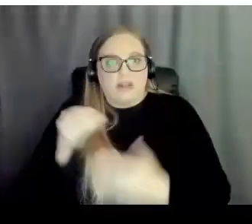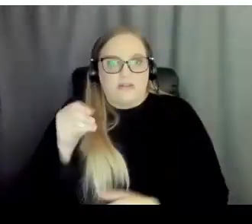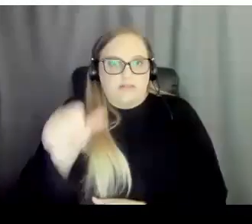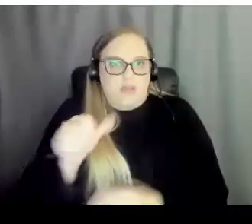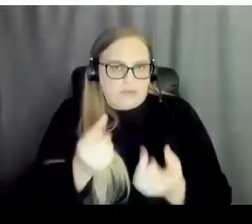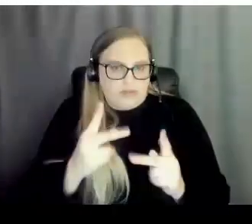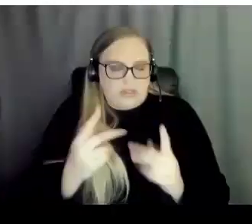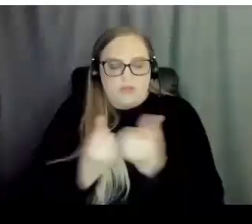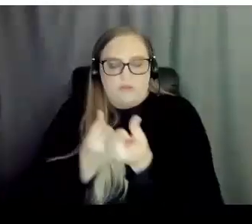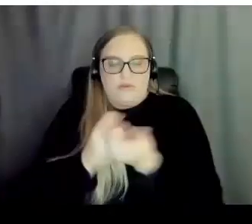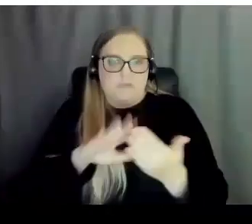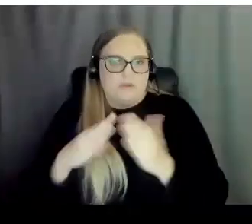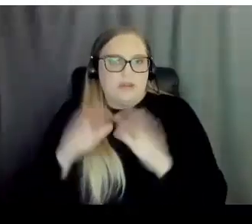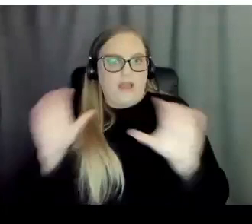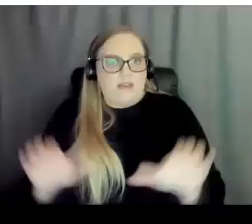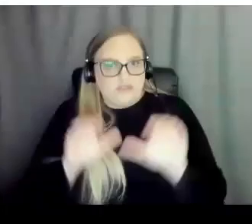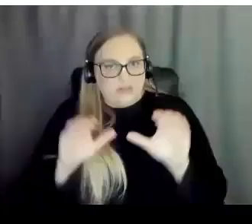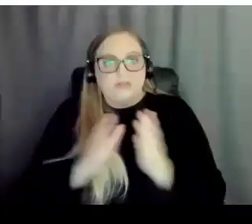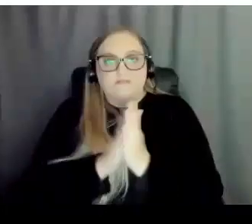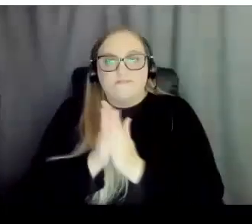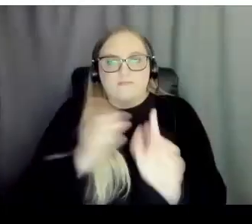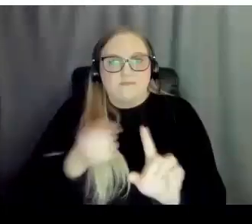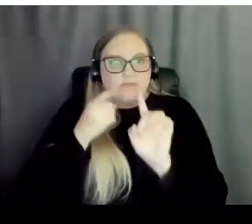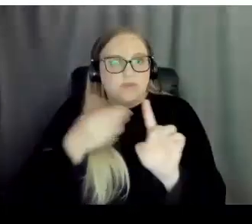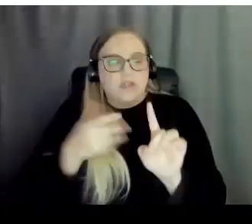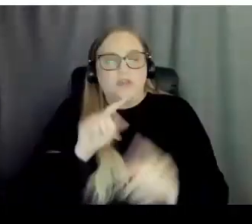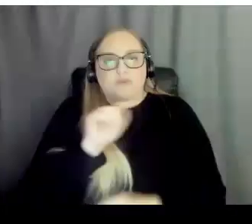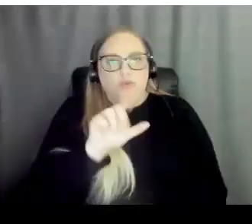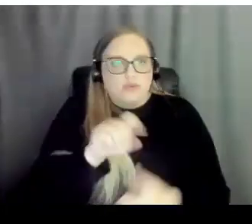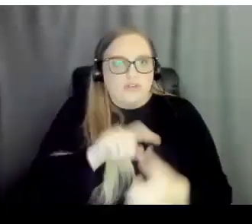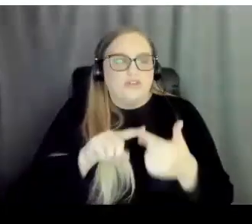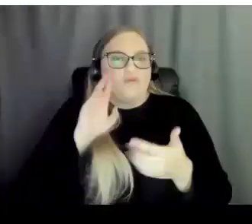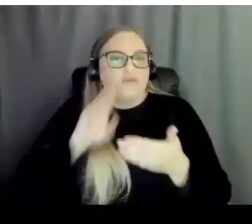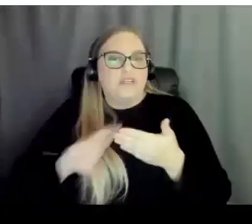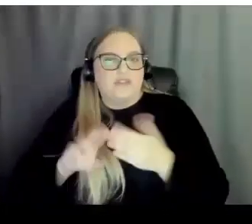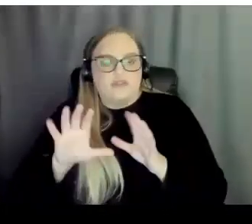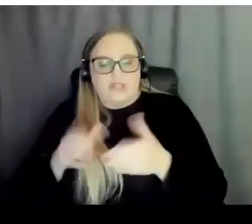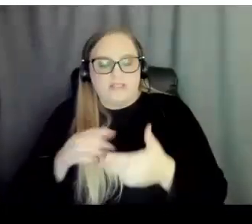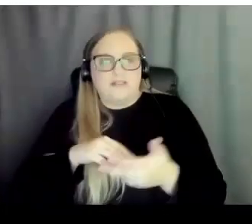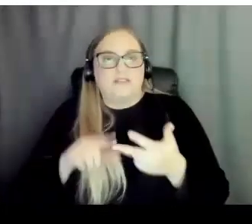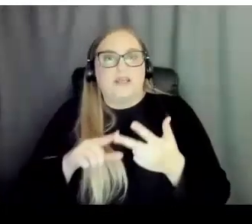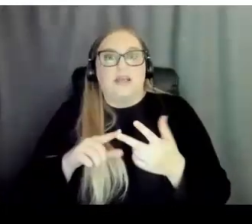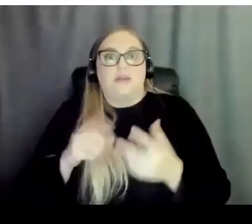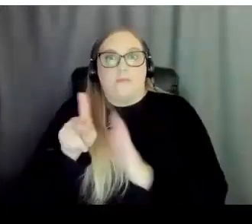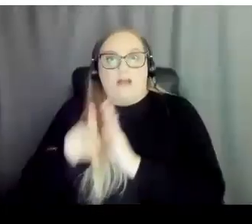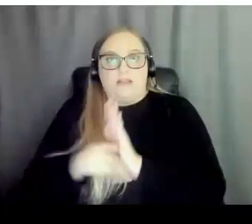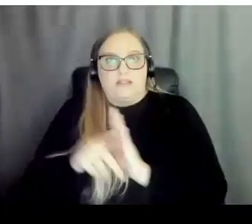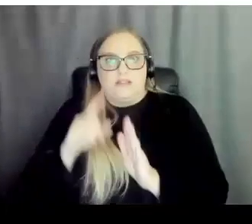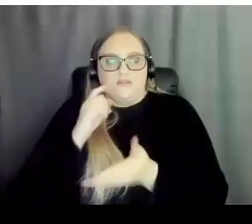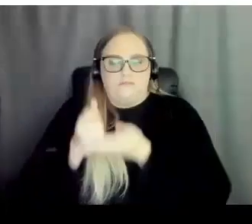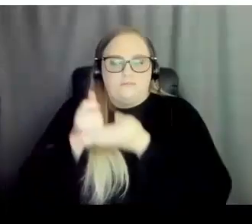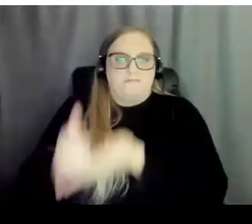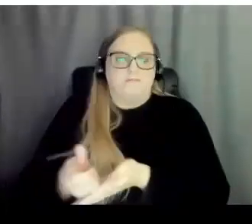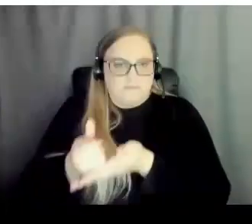action. Anticipated outcomes are tools, resource kits, and processes for robust stakeholder engagement and empowerment that are representative